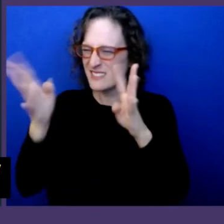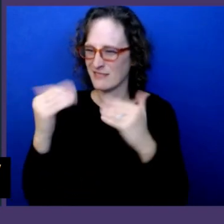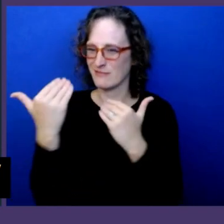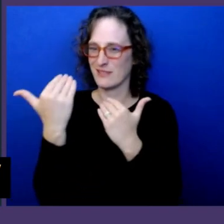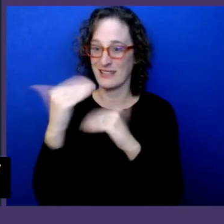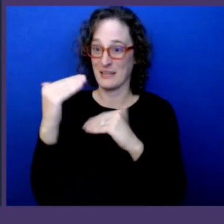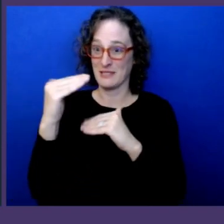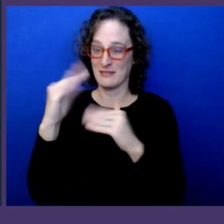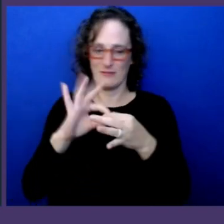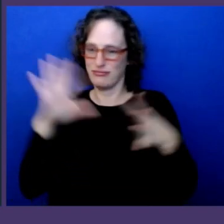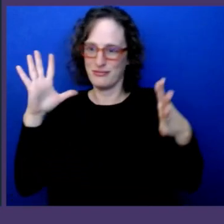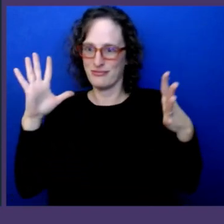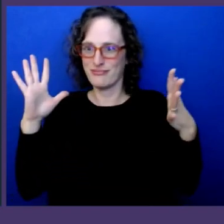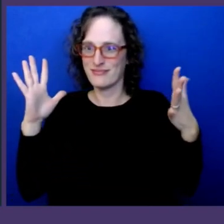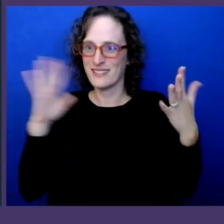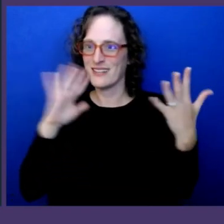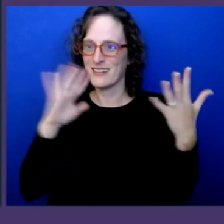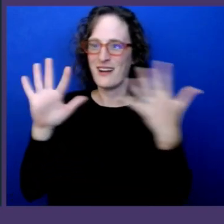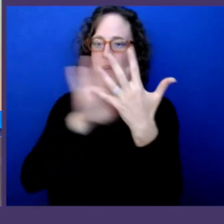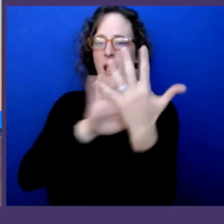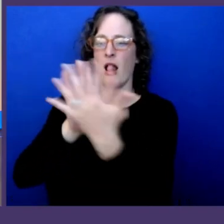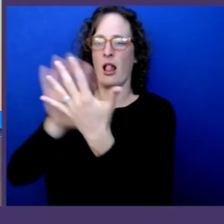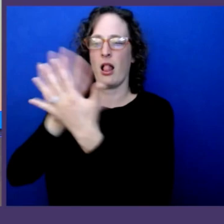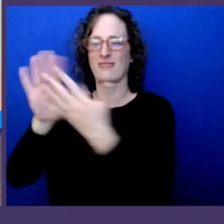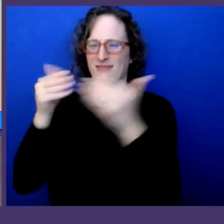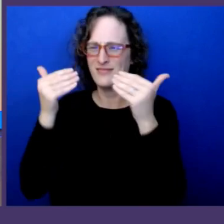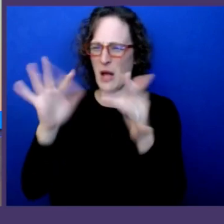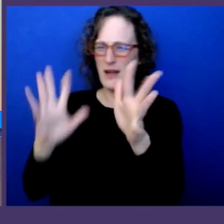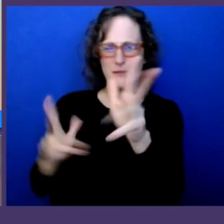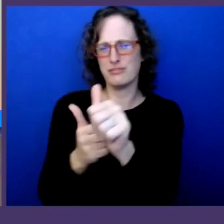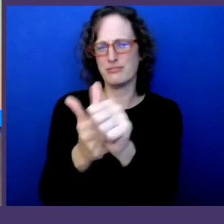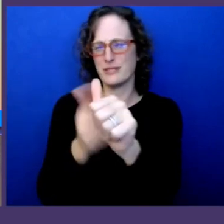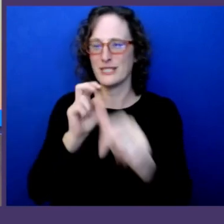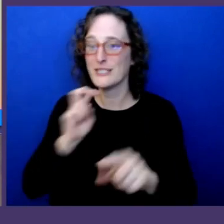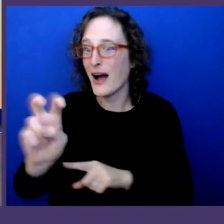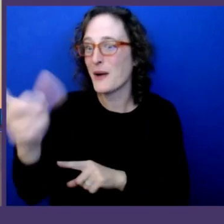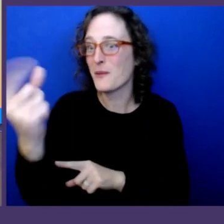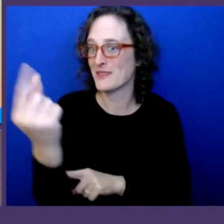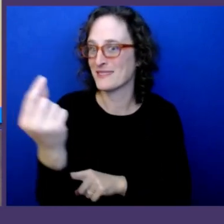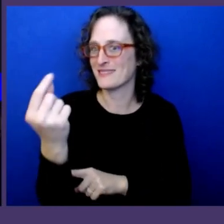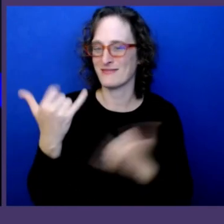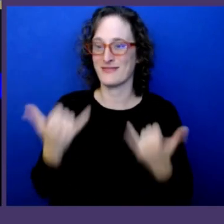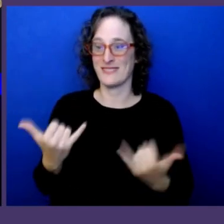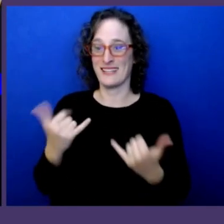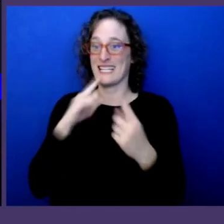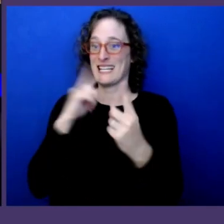into reality. Your journey begins today. Okay.